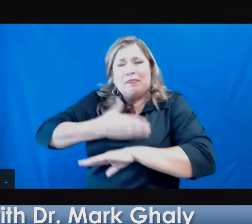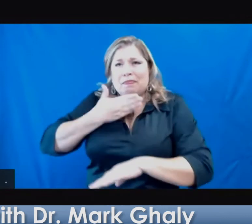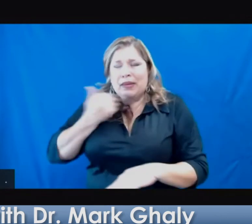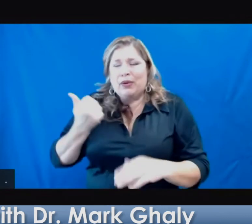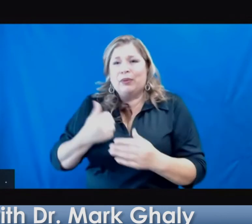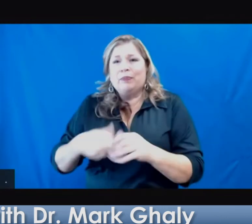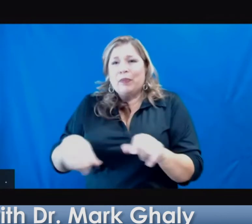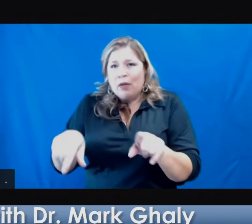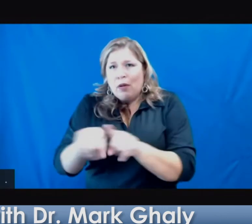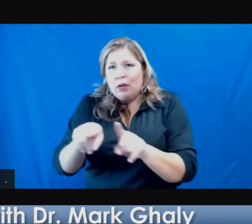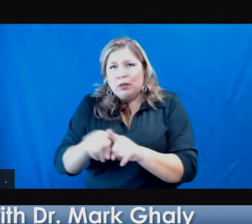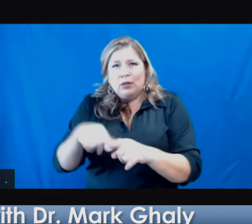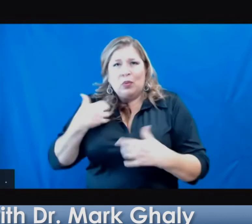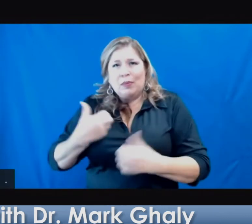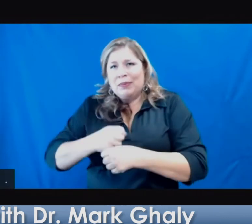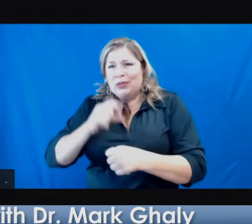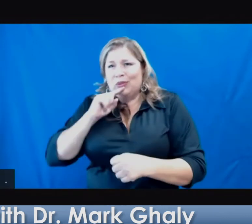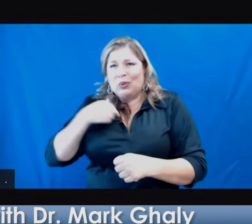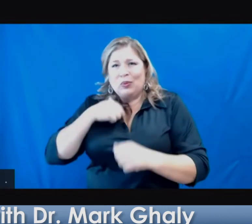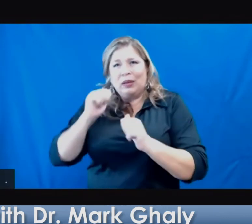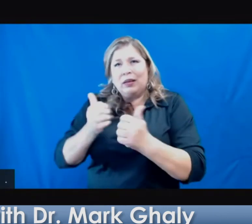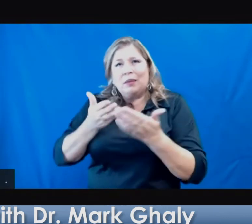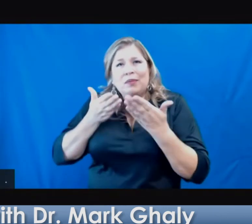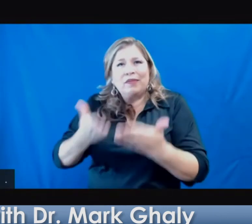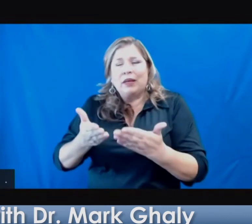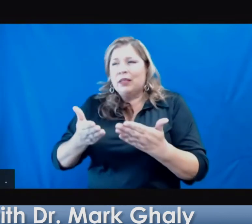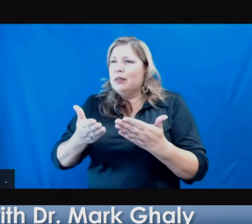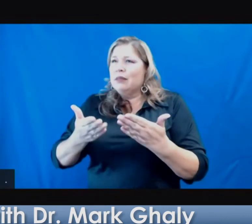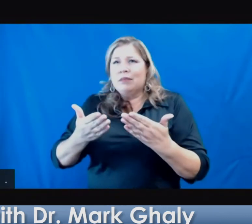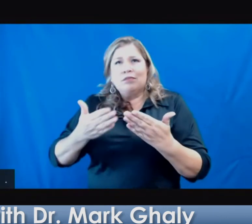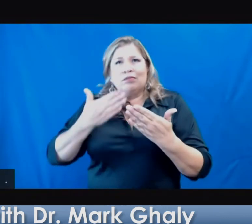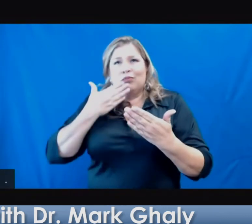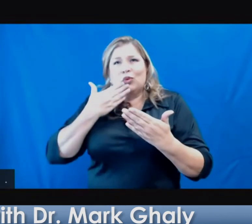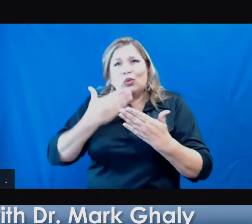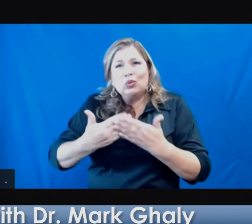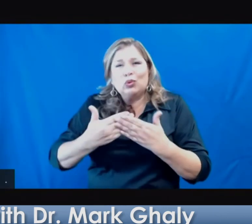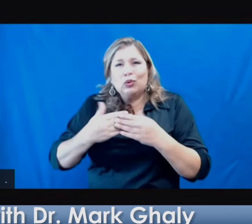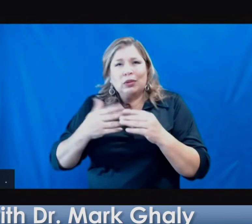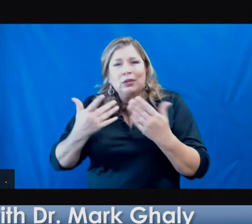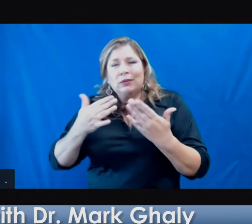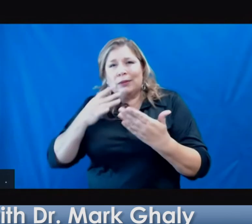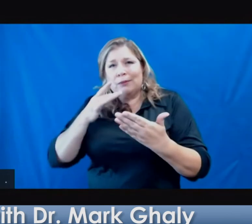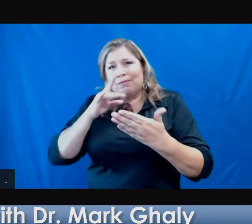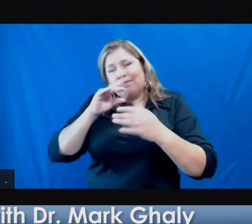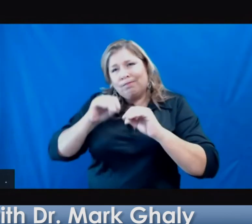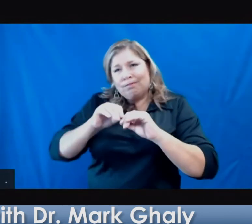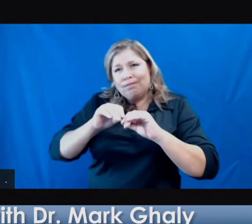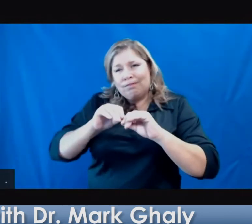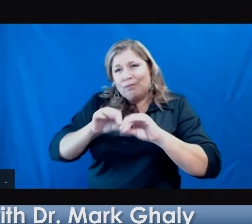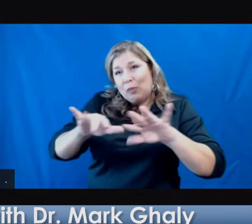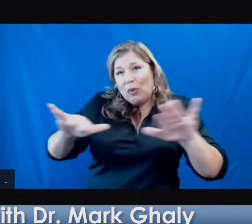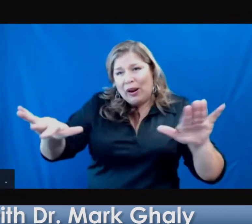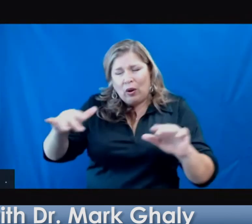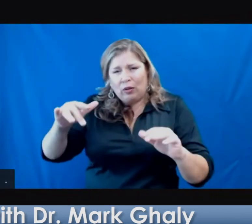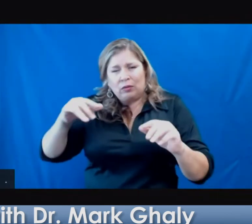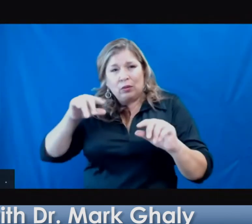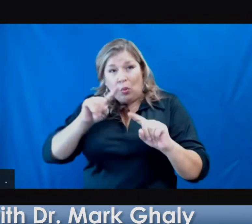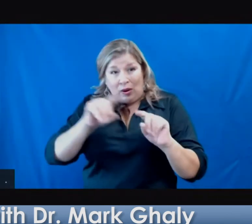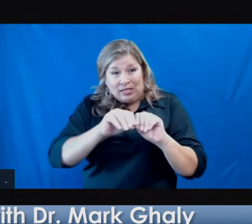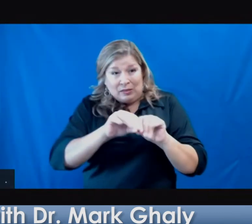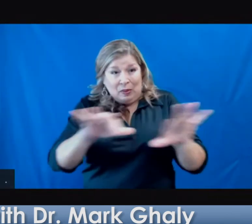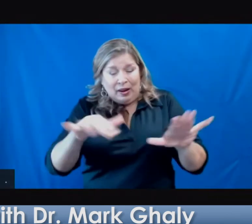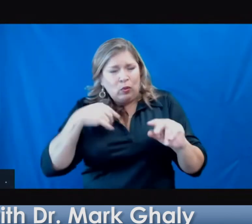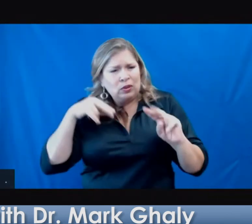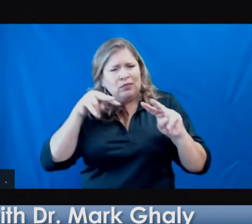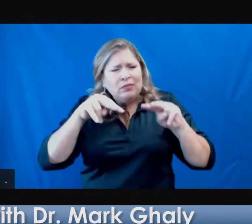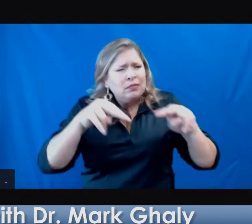able to provide strong outbreak investigation, looking at cases, reporting them, working closely.